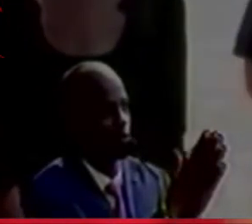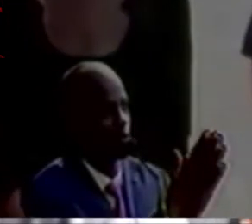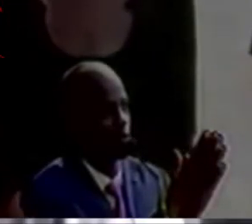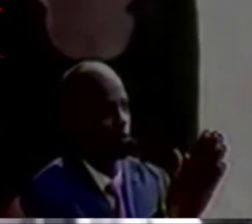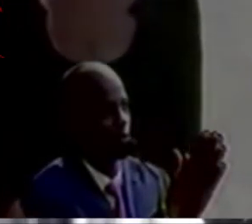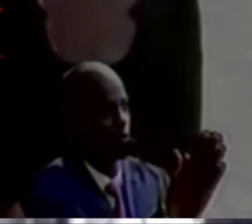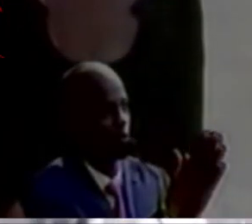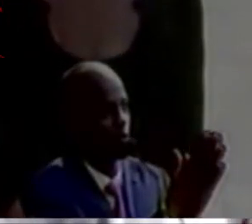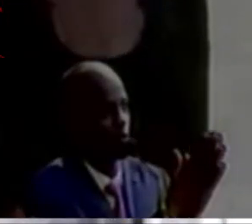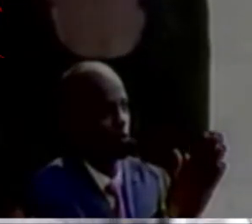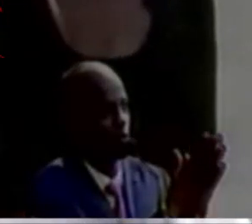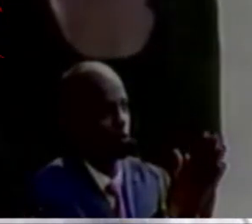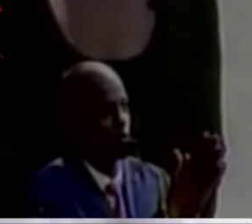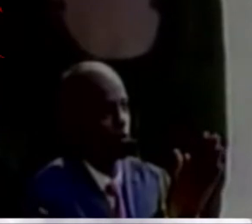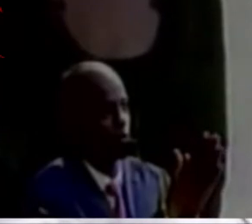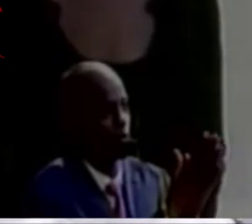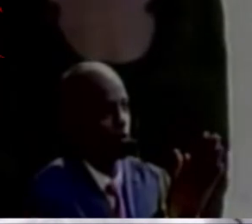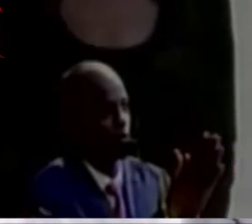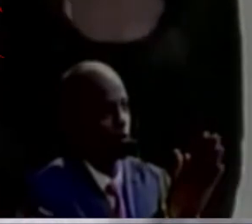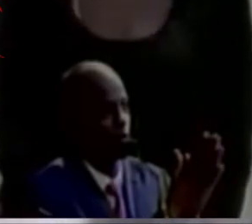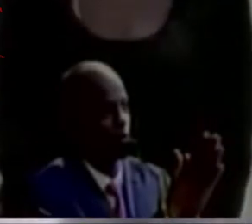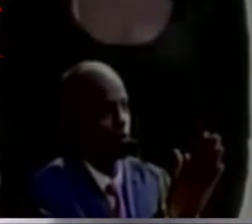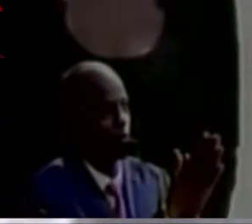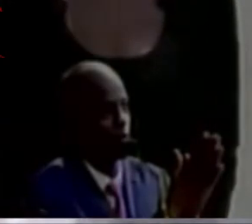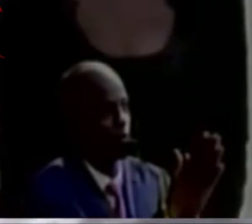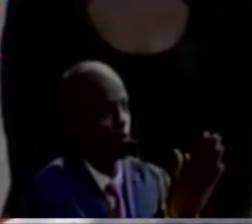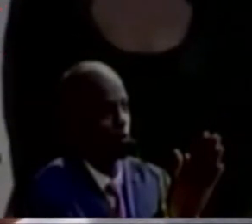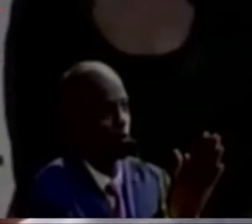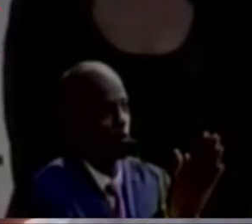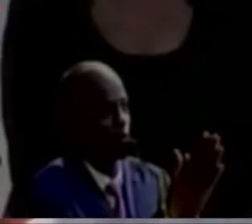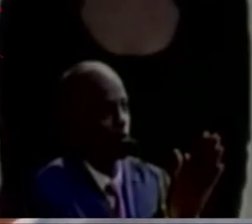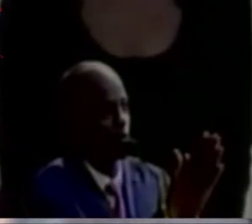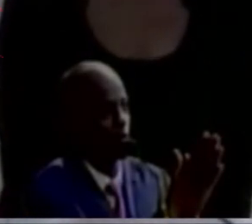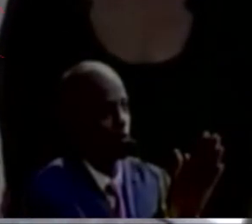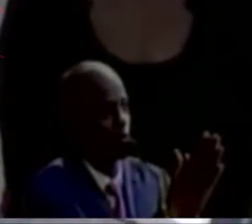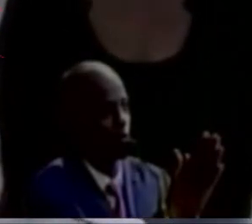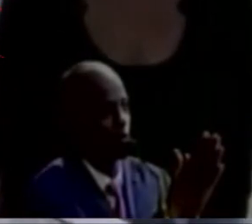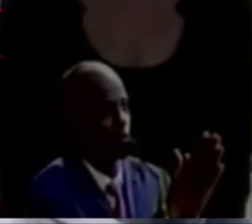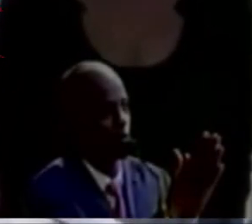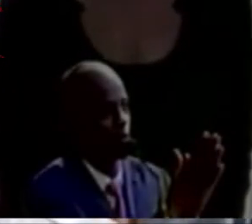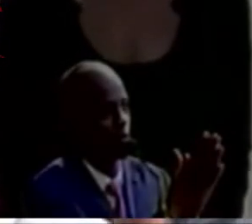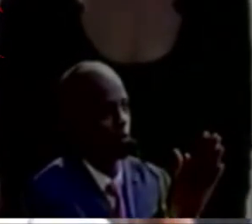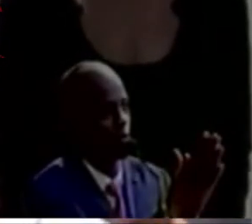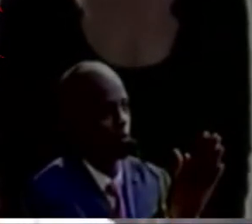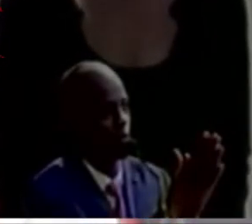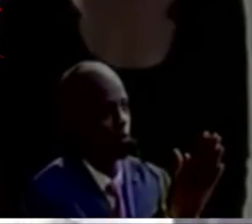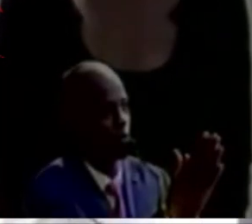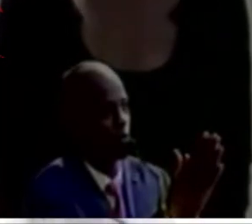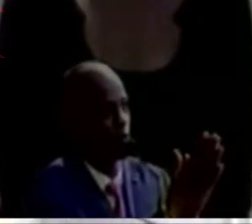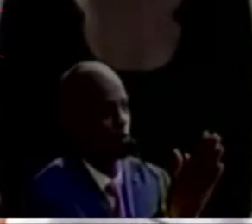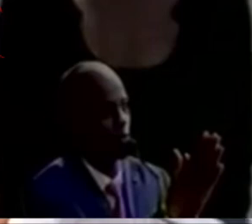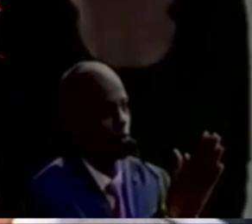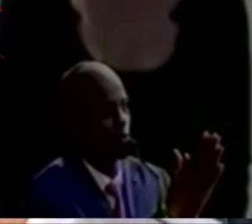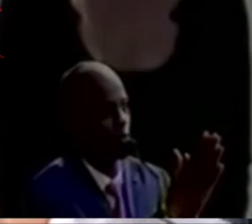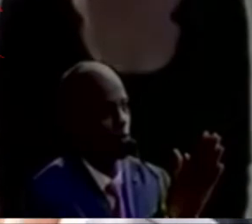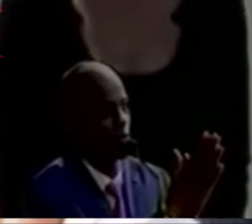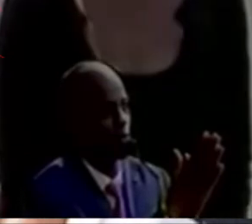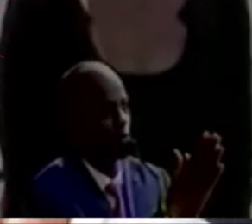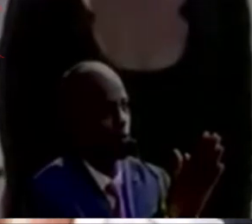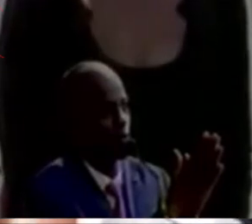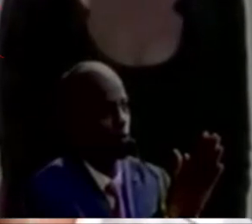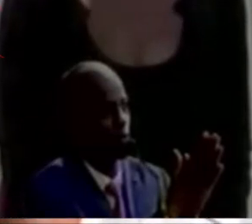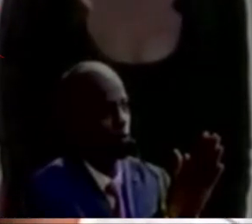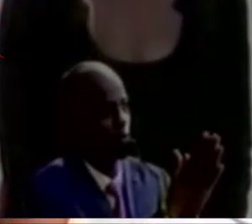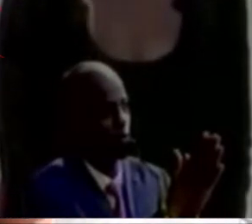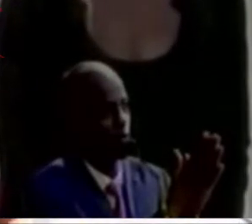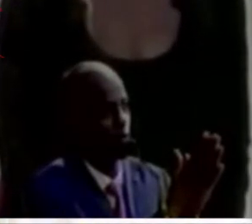Miami, Florida. Let me begin by saying that on behalf of all the men and women of the U.S. Coast Guard, we send our condolences to